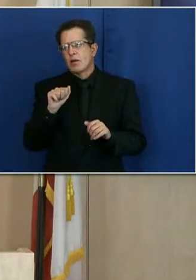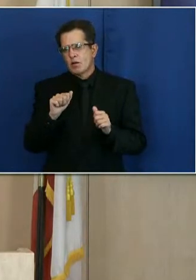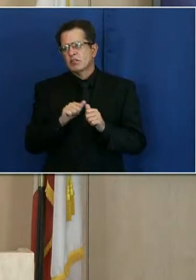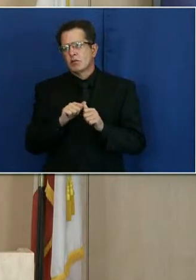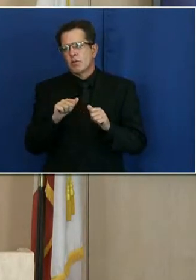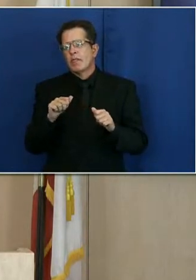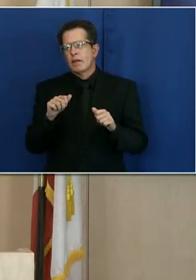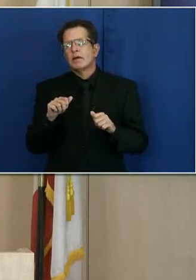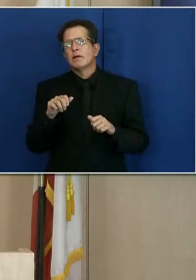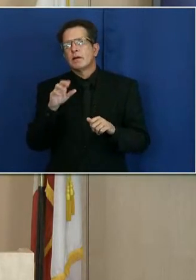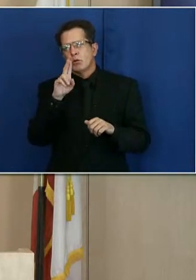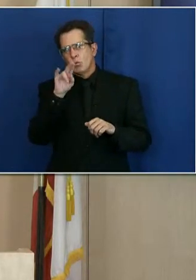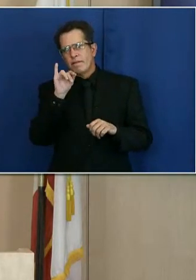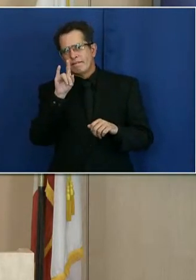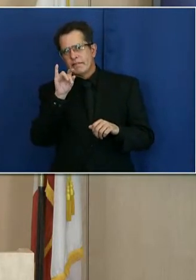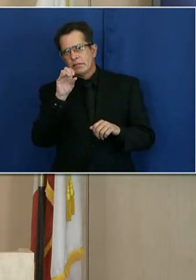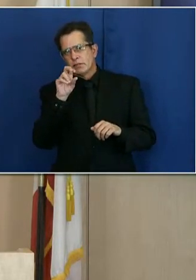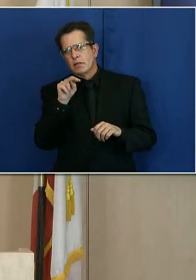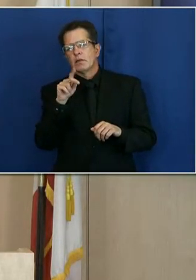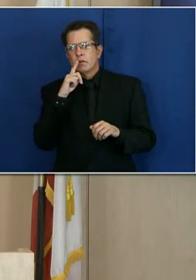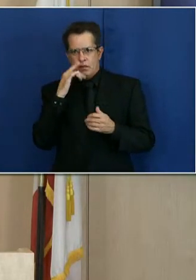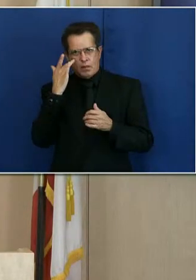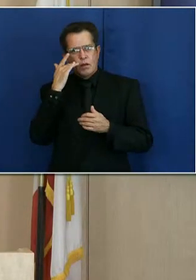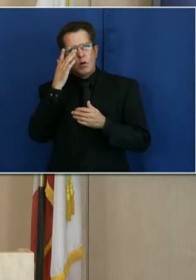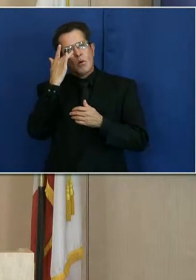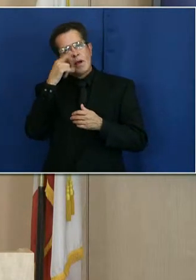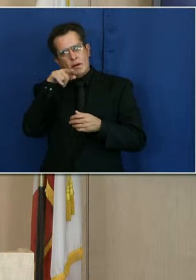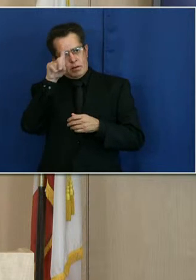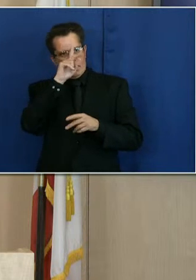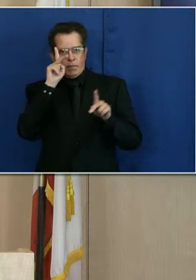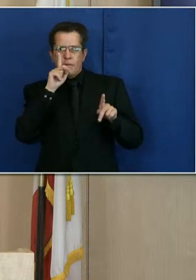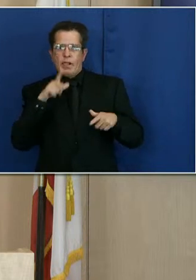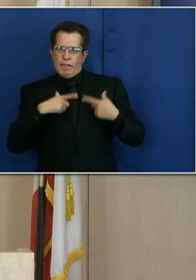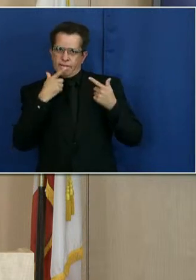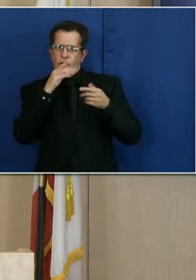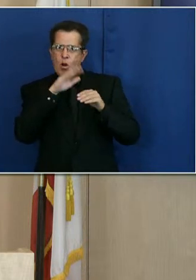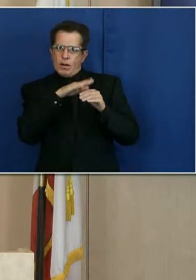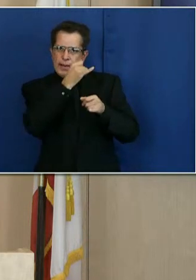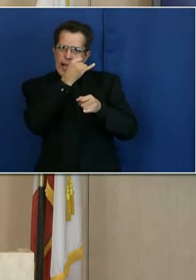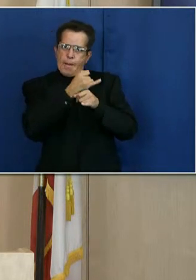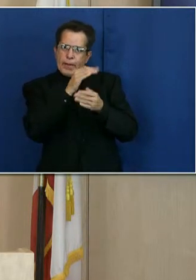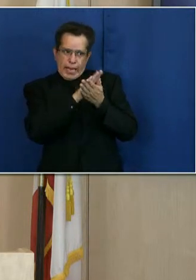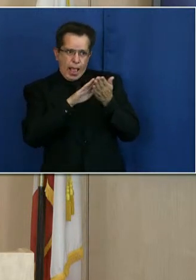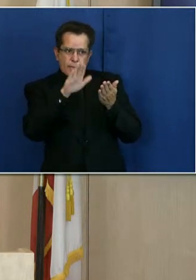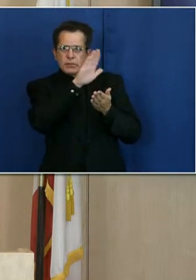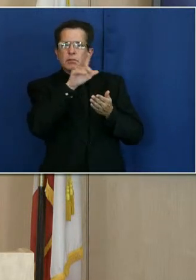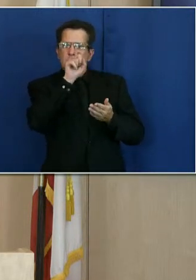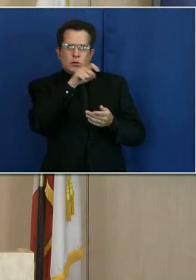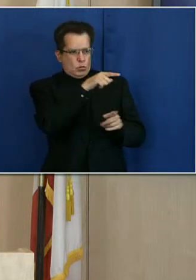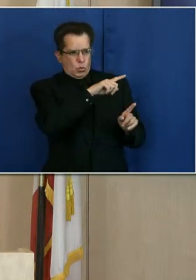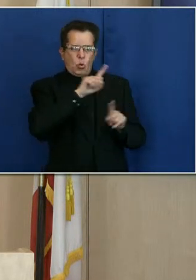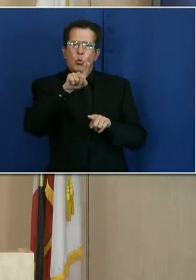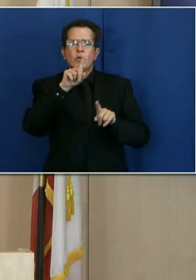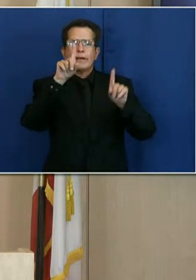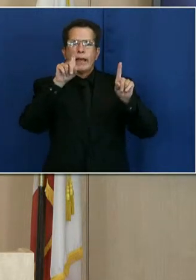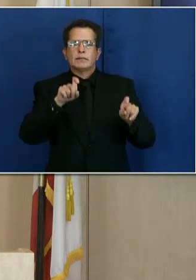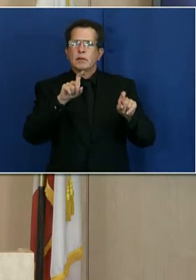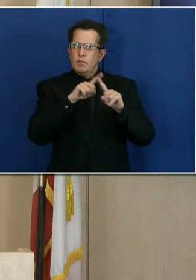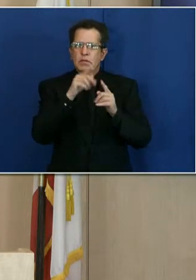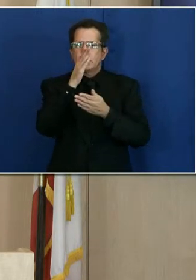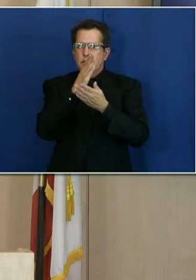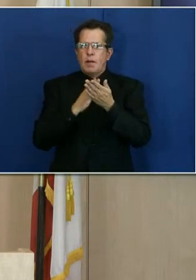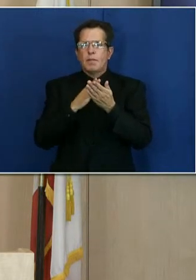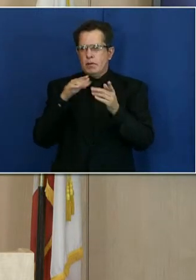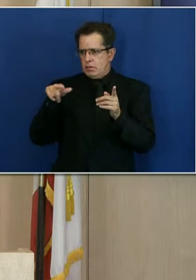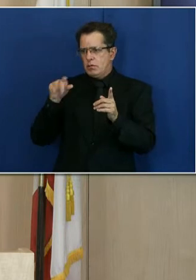is SDSU only requiring students living on campus to get tested and not students living off campus, since 75% of the positive cases